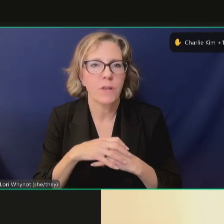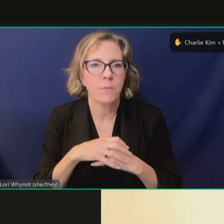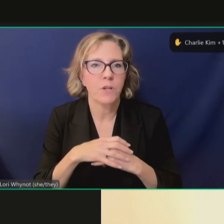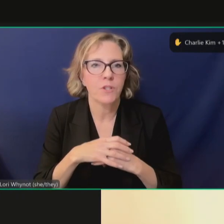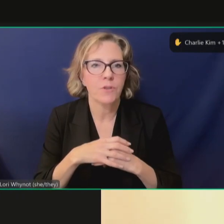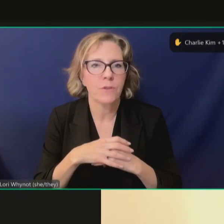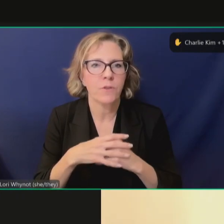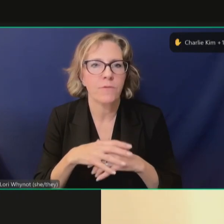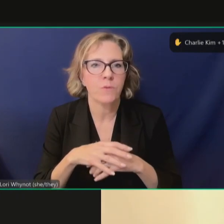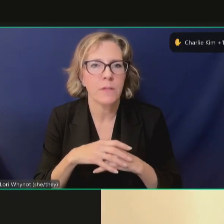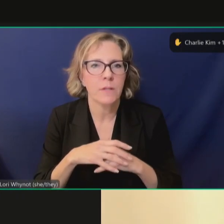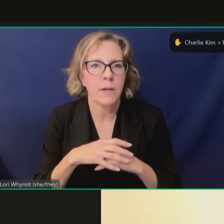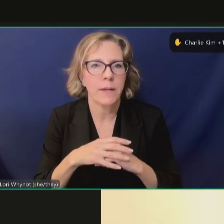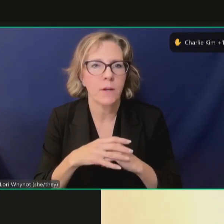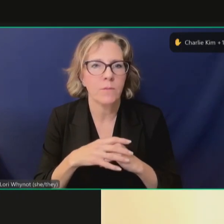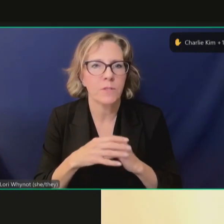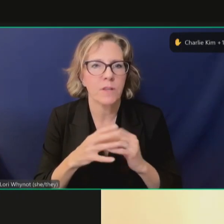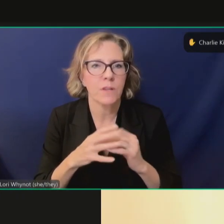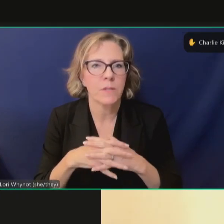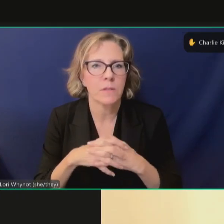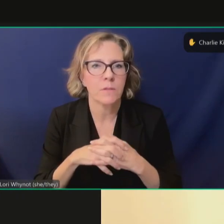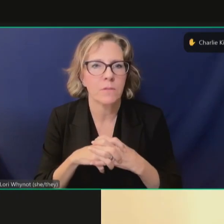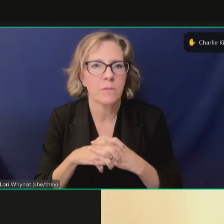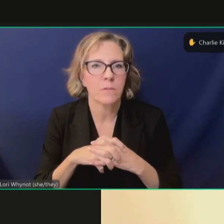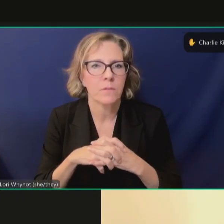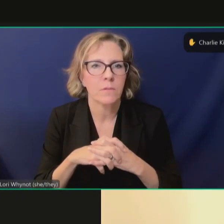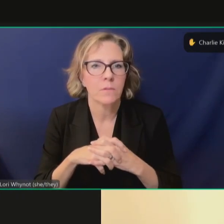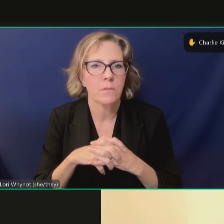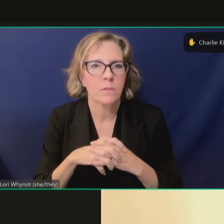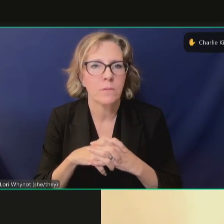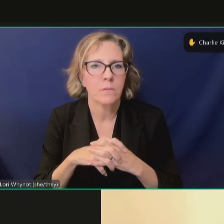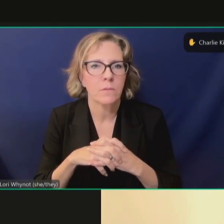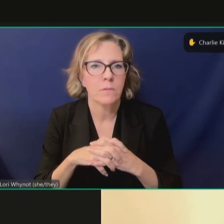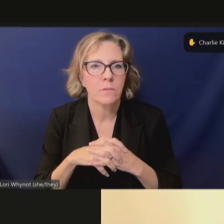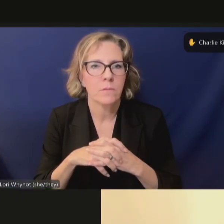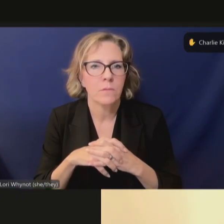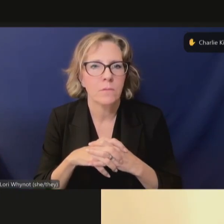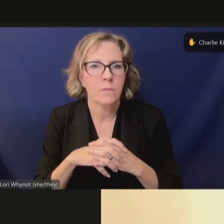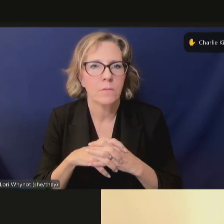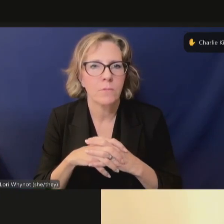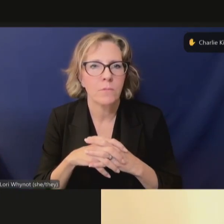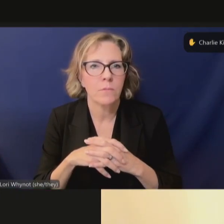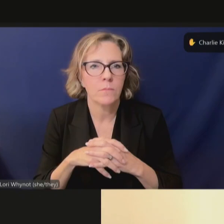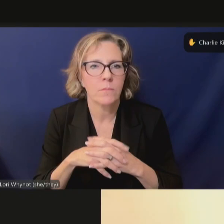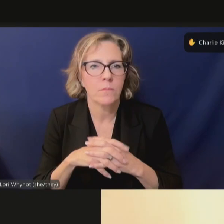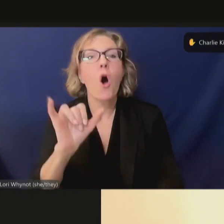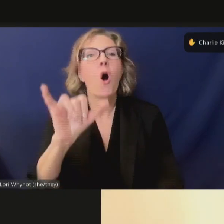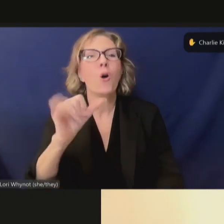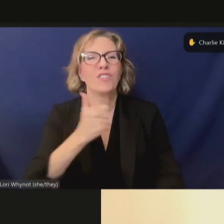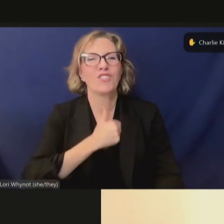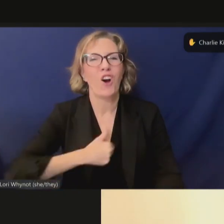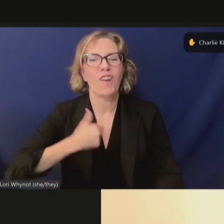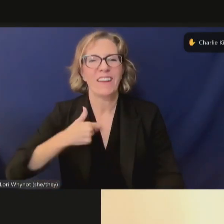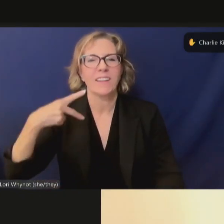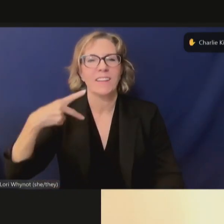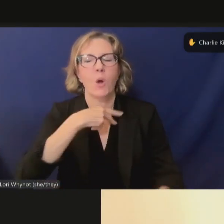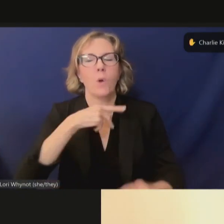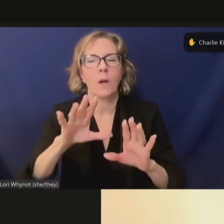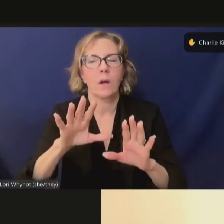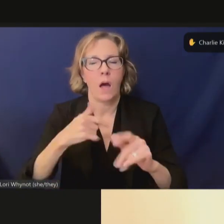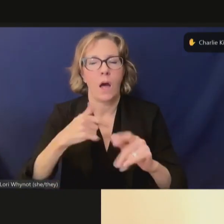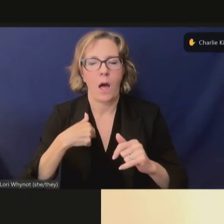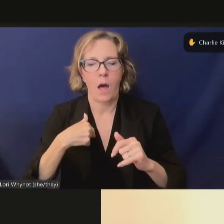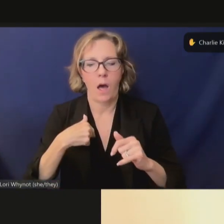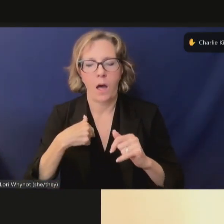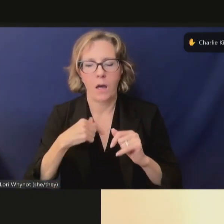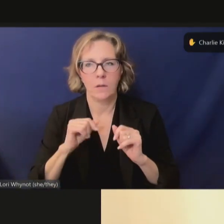Richard, I'm not sure if your voice cut out for some reason. Oh, okay. Well, I was saying that I thought,